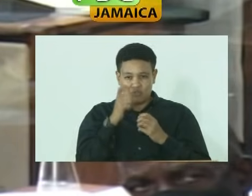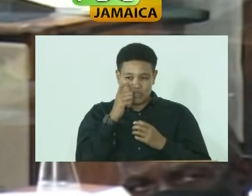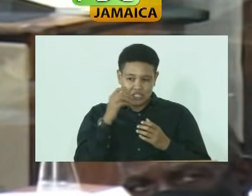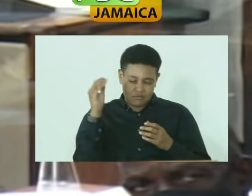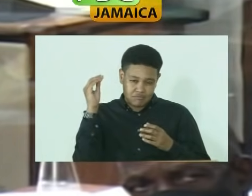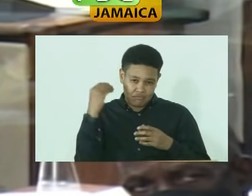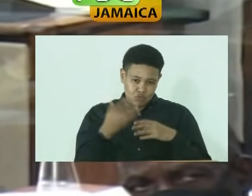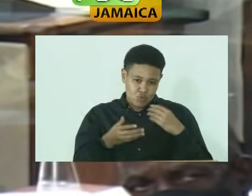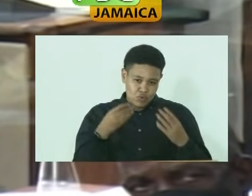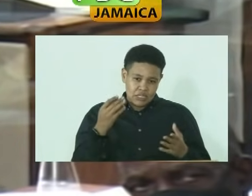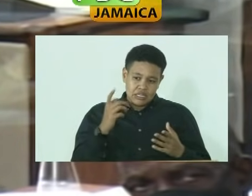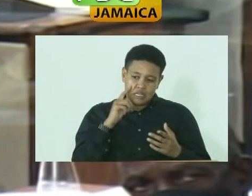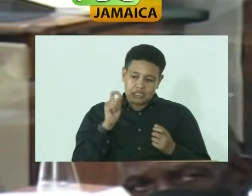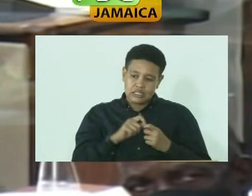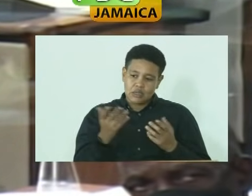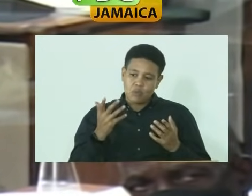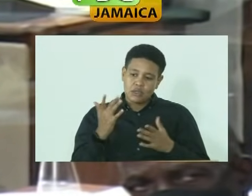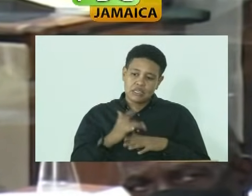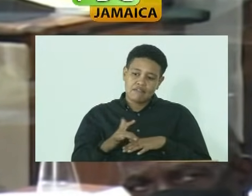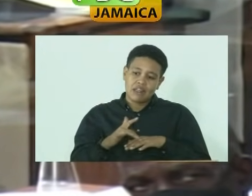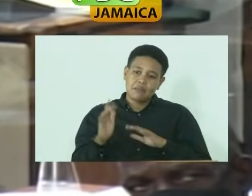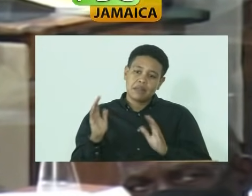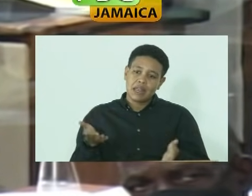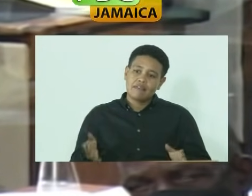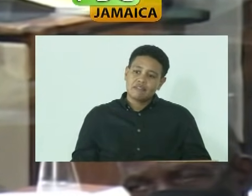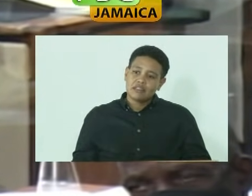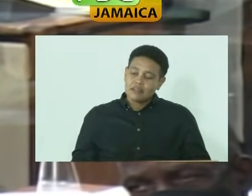and just exactly what is available.